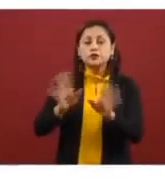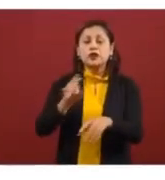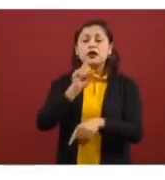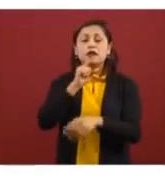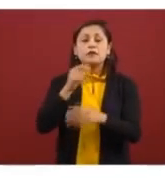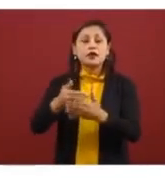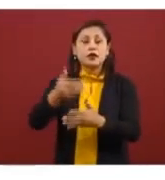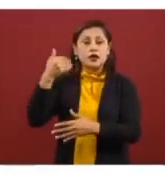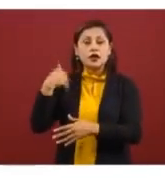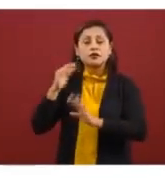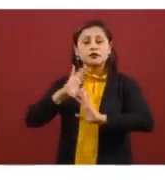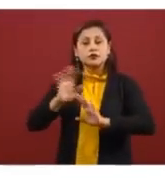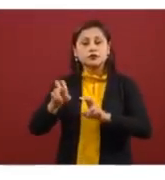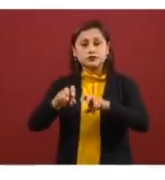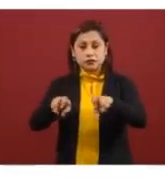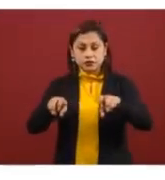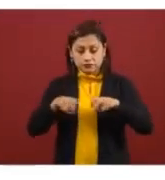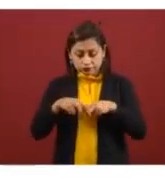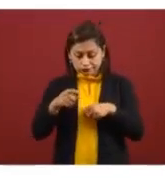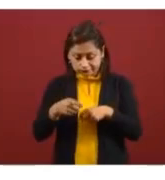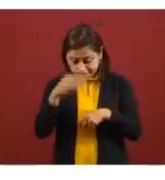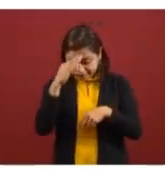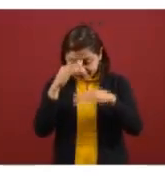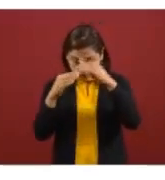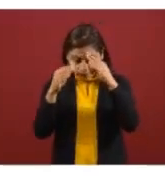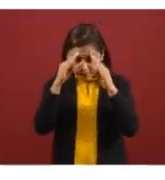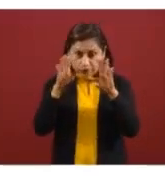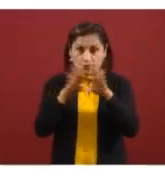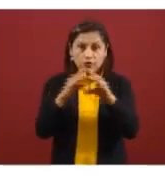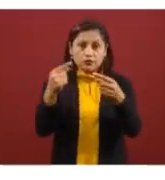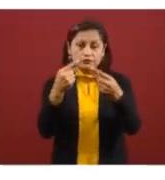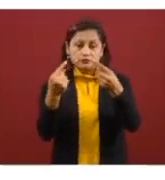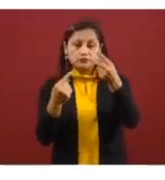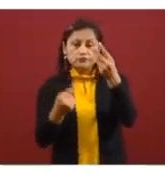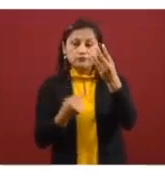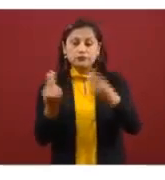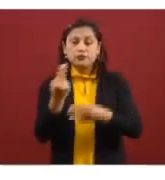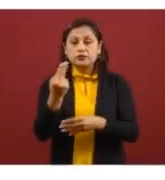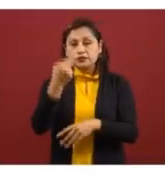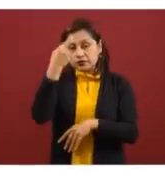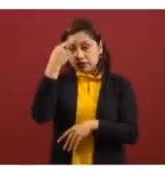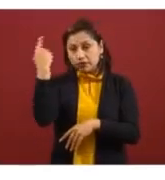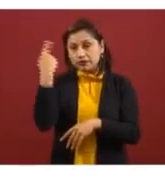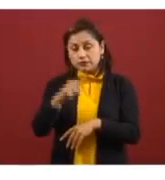They took an analysis of needs, and